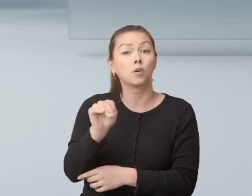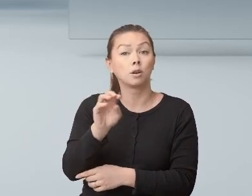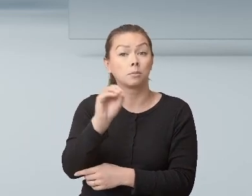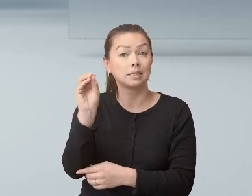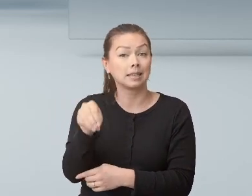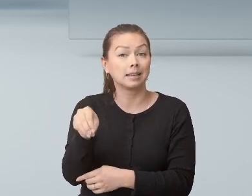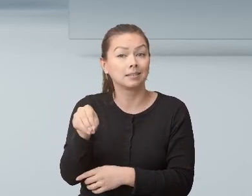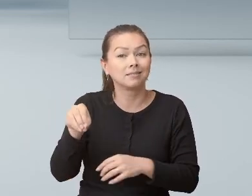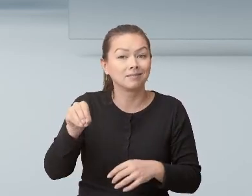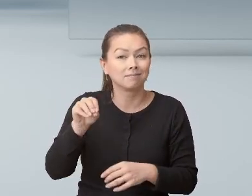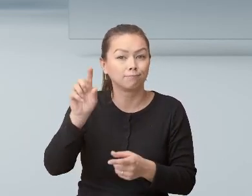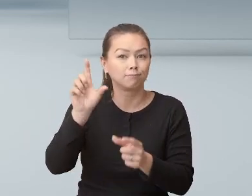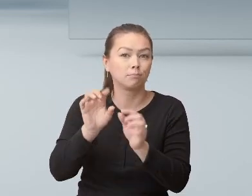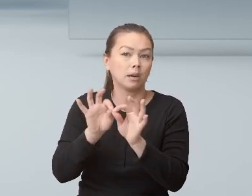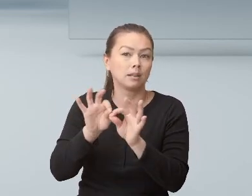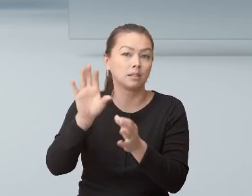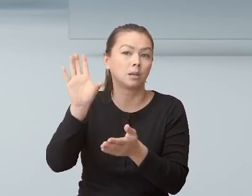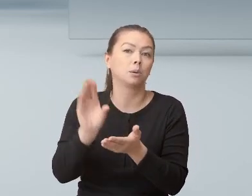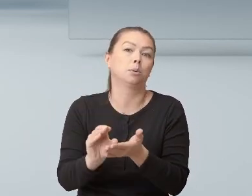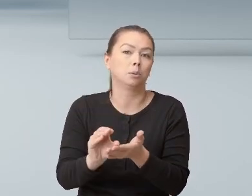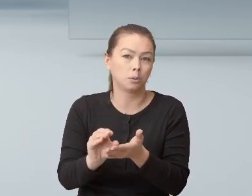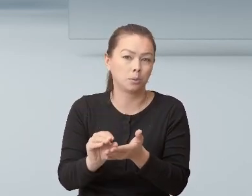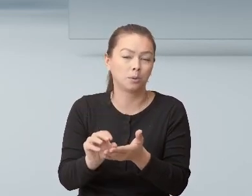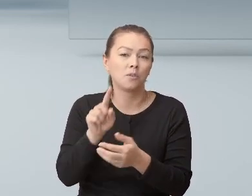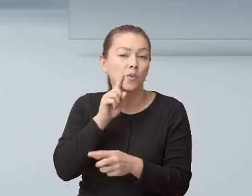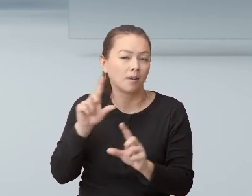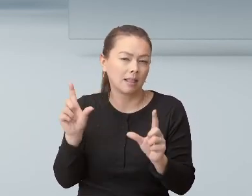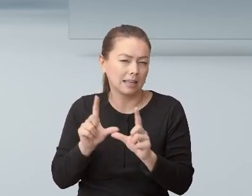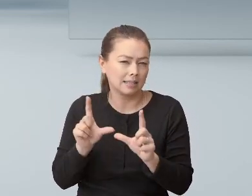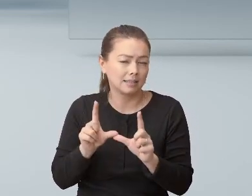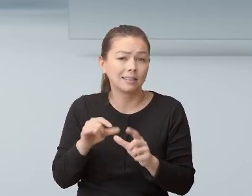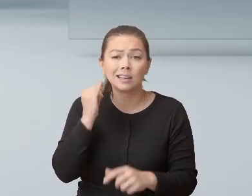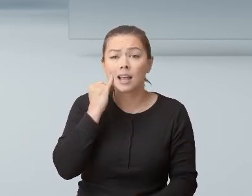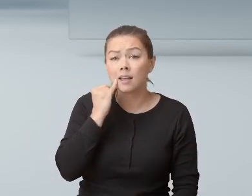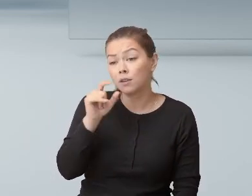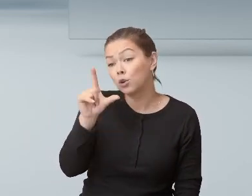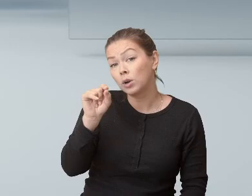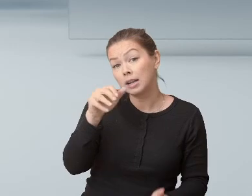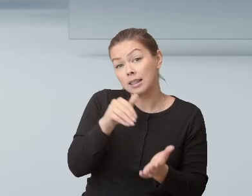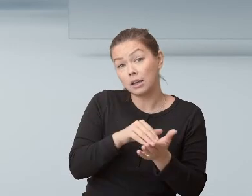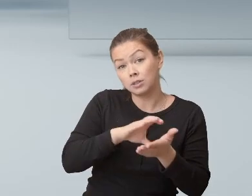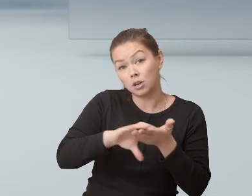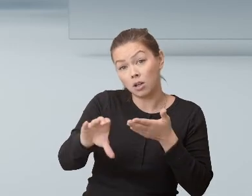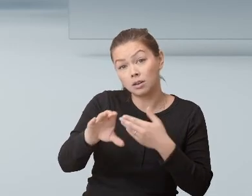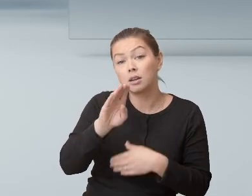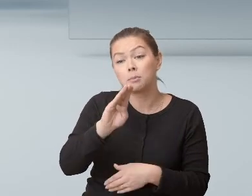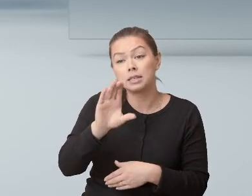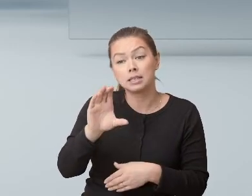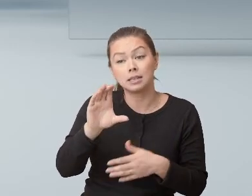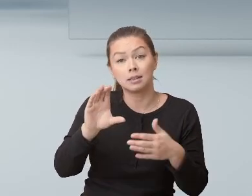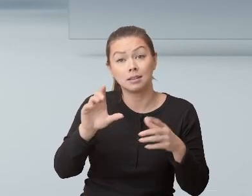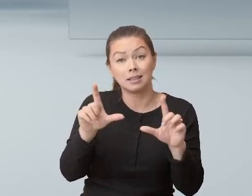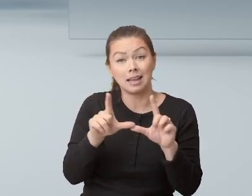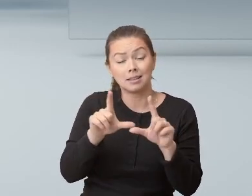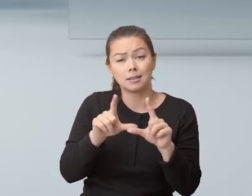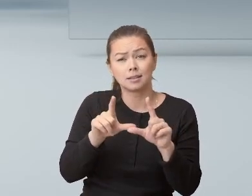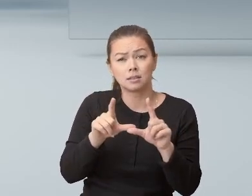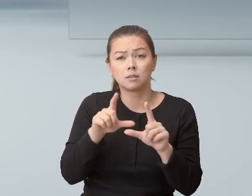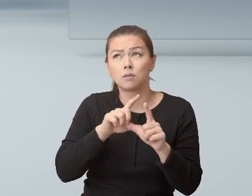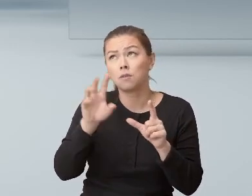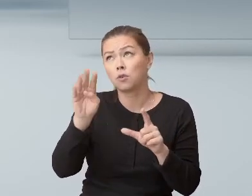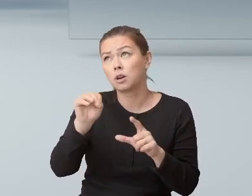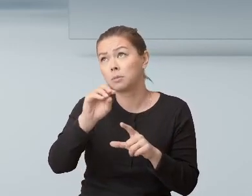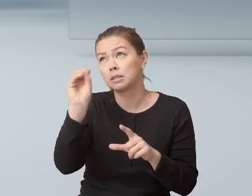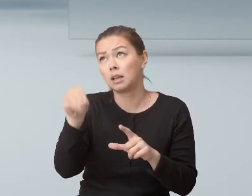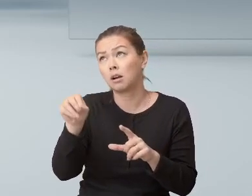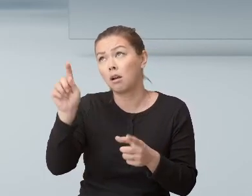equal or more to whatever that is. So if it's $20,000, you take 40% off the BC licensing and figure out how many users that gives you.